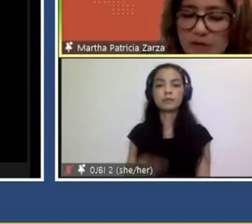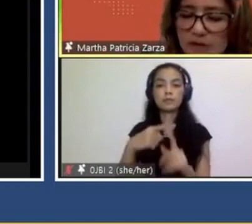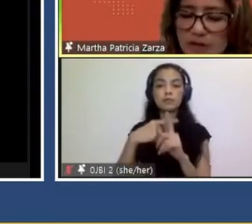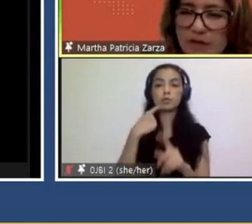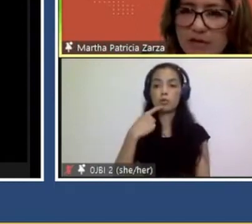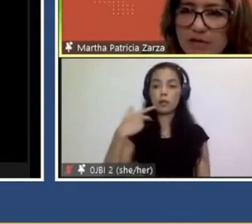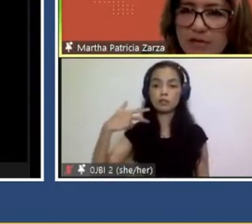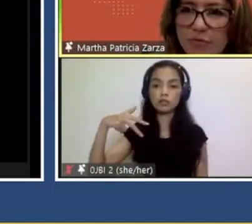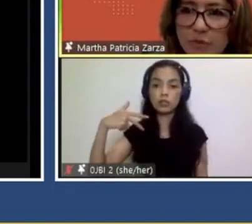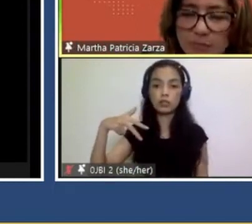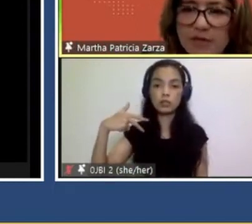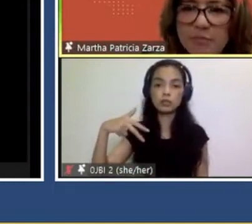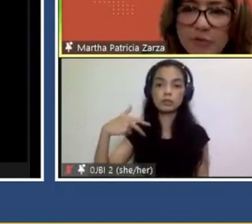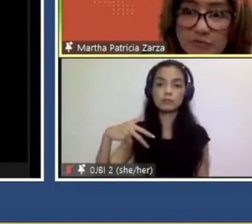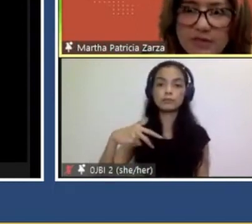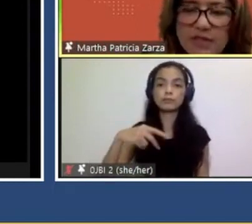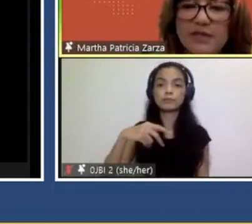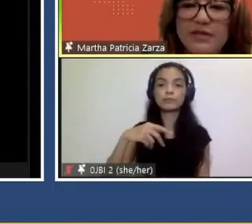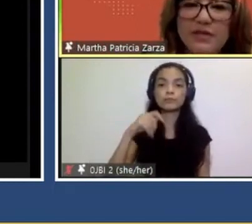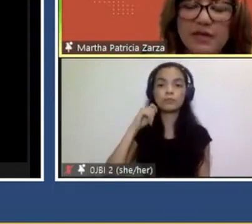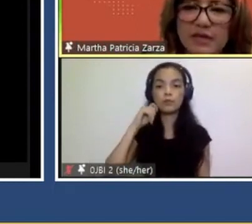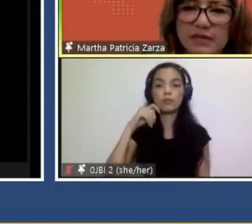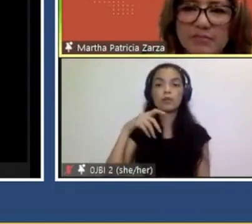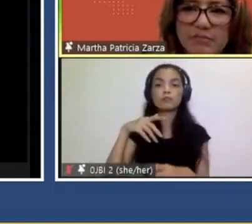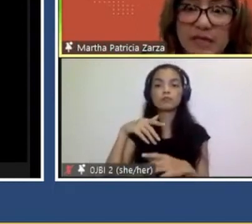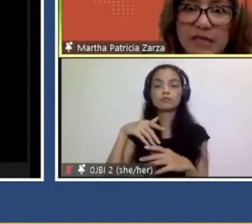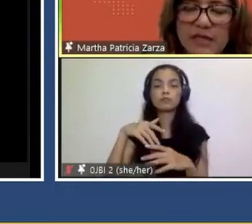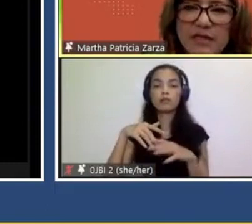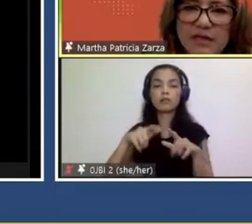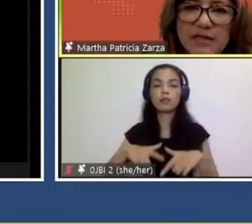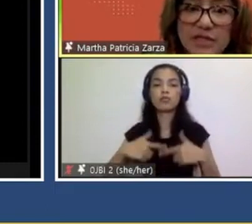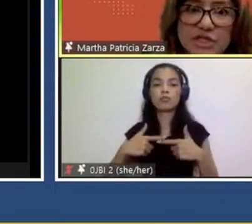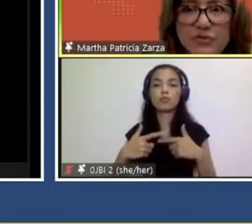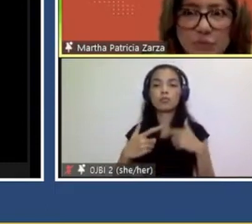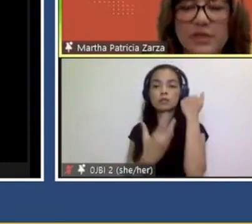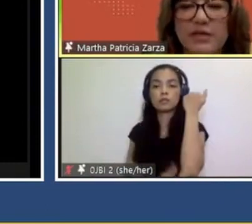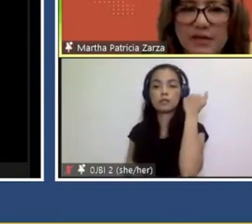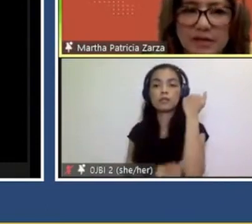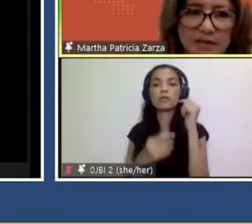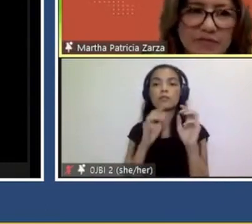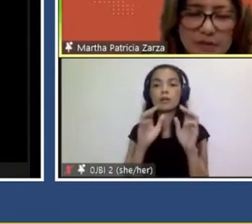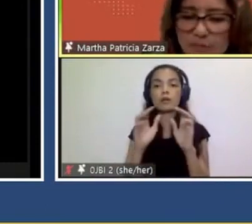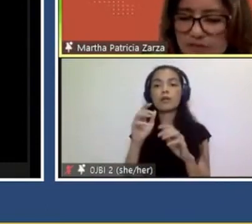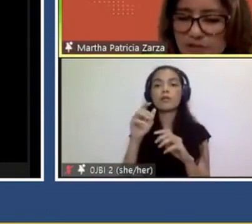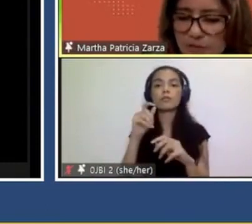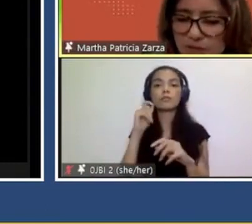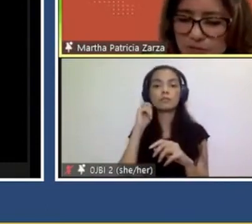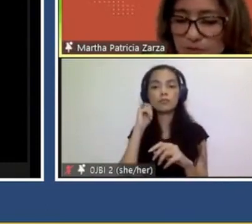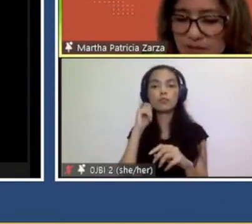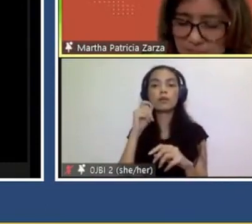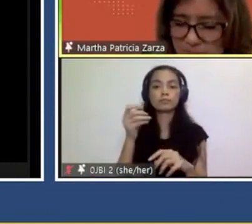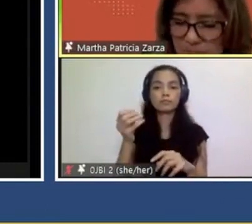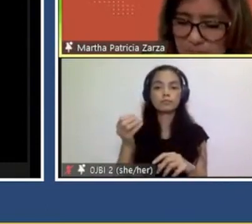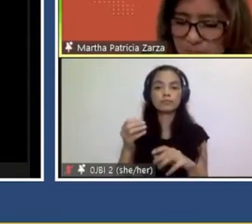about women in poverty, and mainly indigenous women living in Mexico